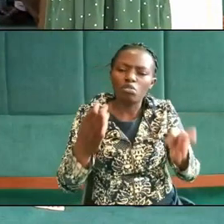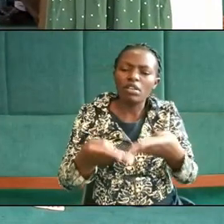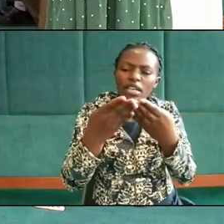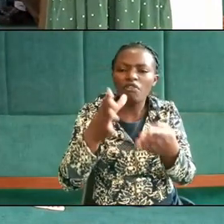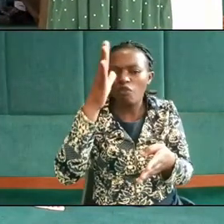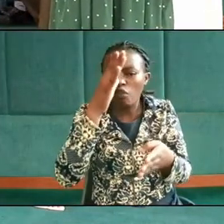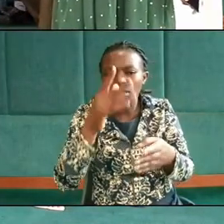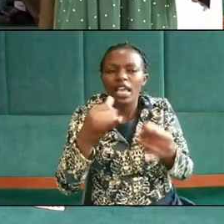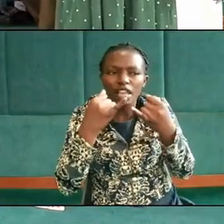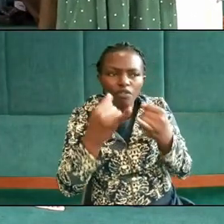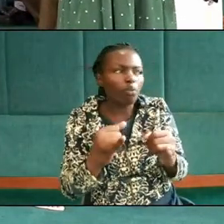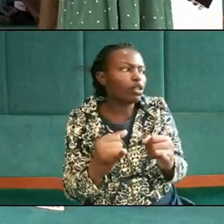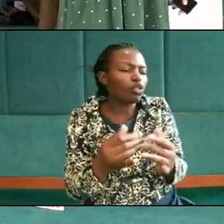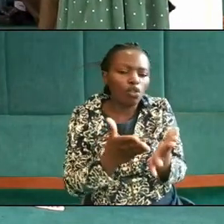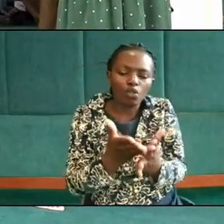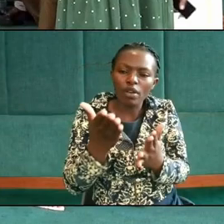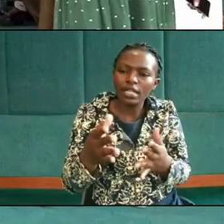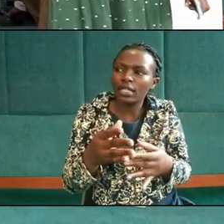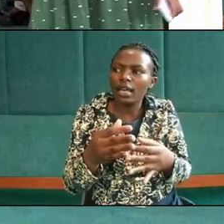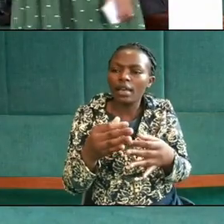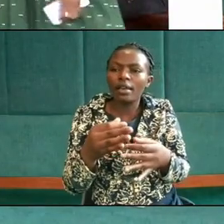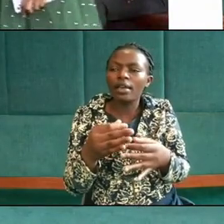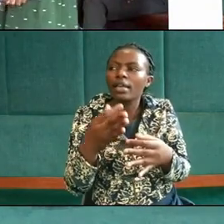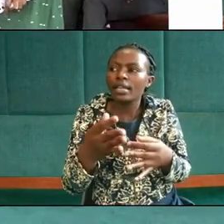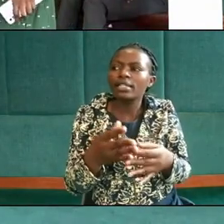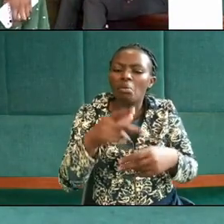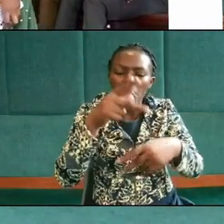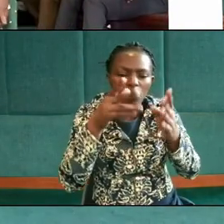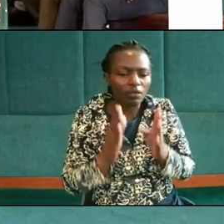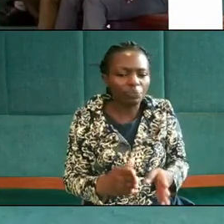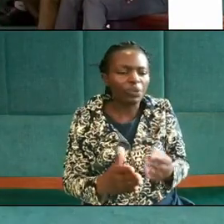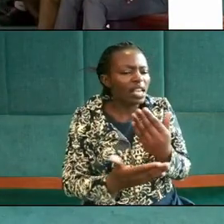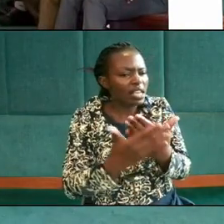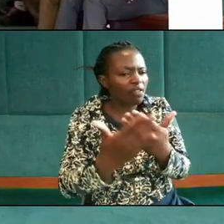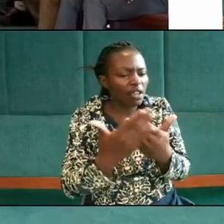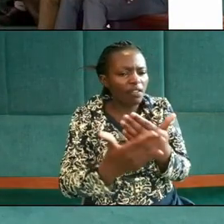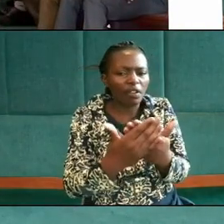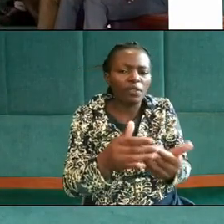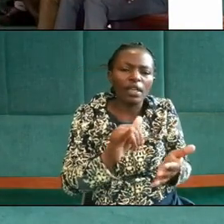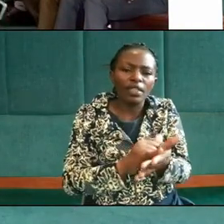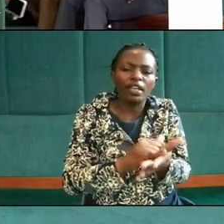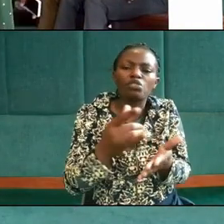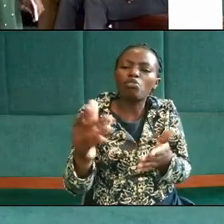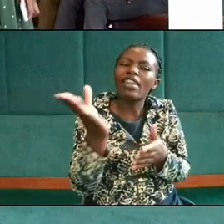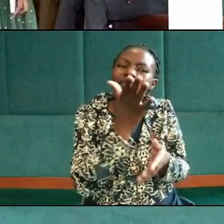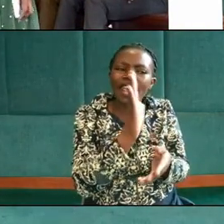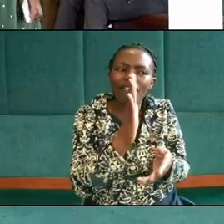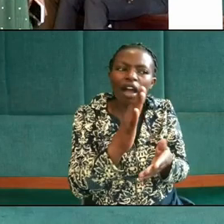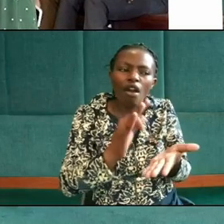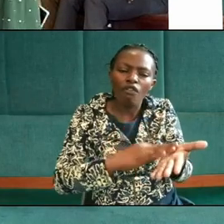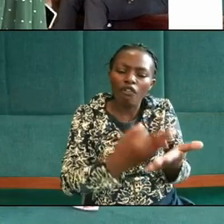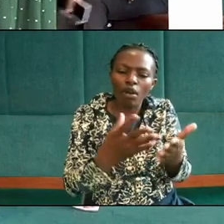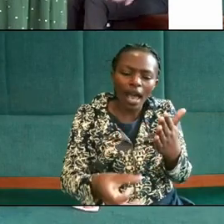to pass false messages through his false prophets. So be very careful, lest you fall out of the faith. We need to pray